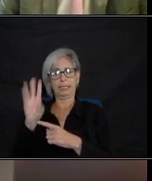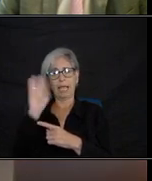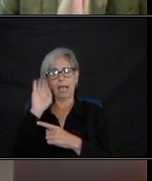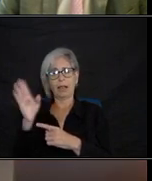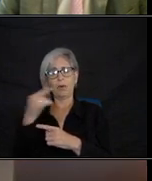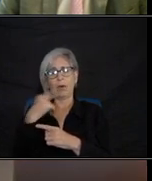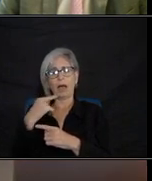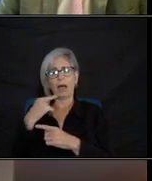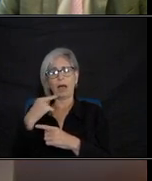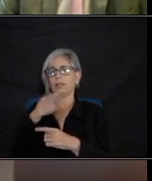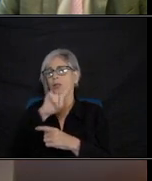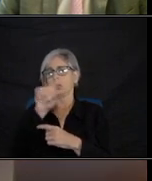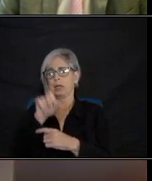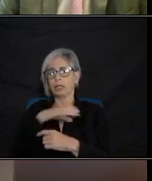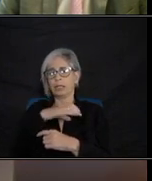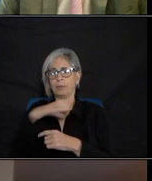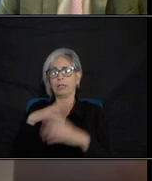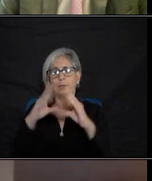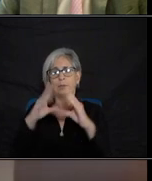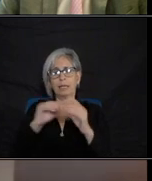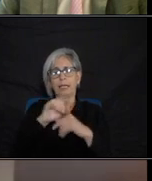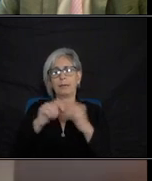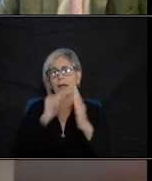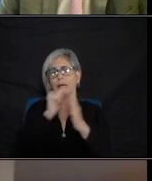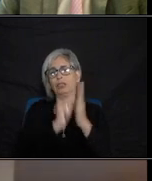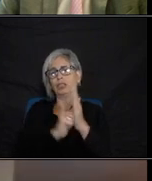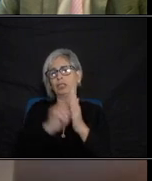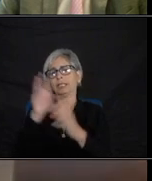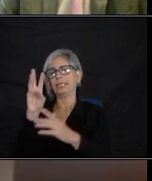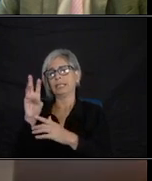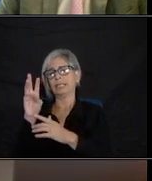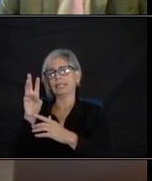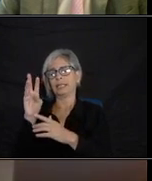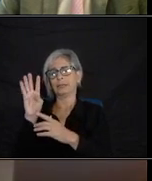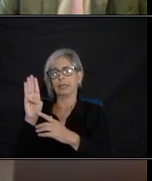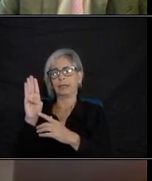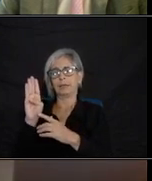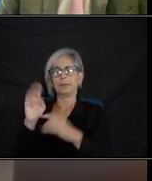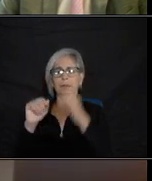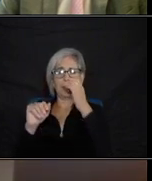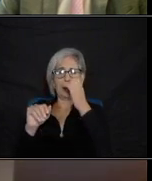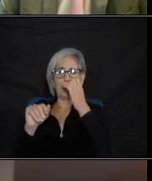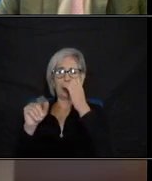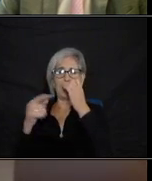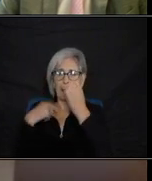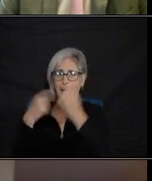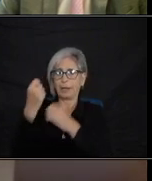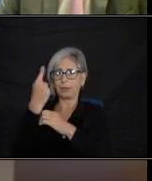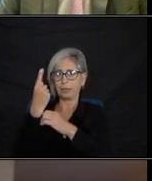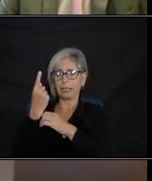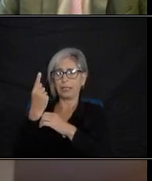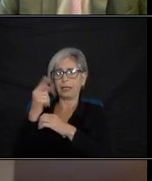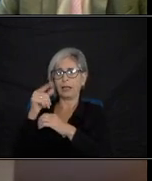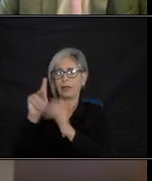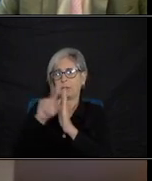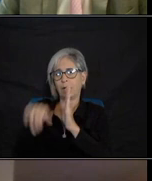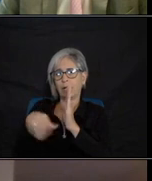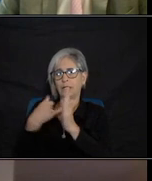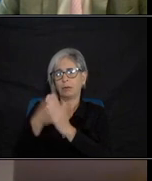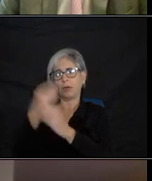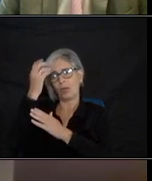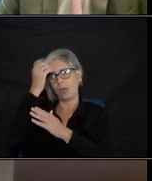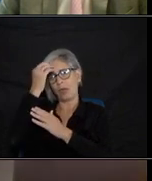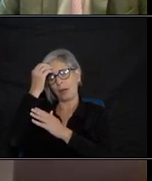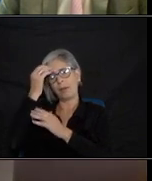would like to raise a question at the commission meeting regarding agenda topic 60, Country Trails PUD. As I understand it, the project was previously considered by